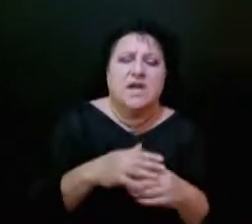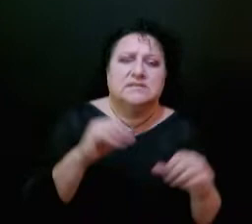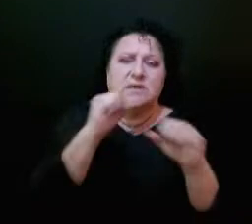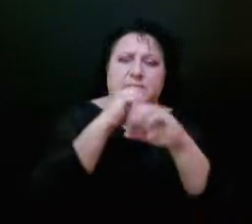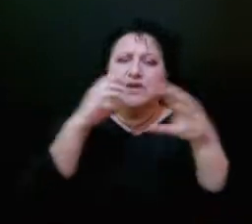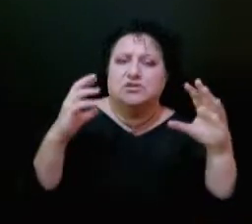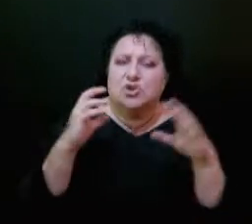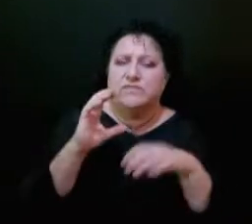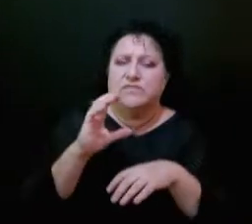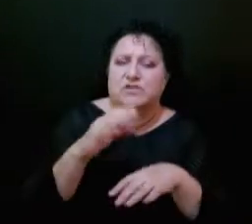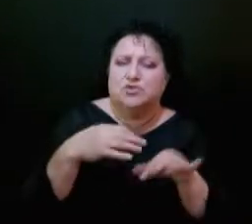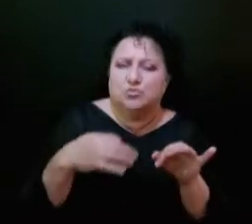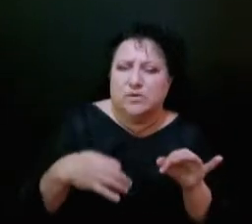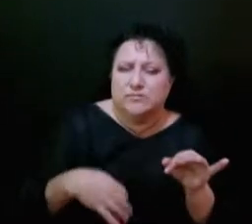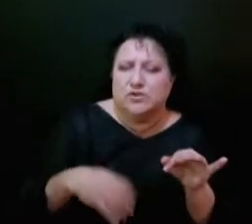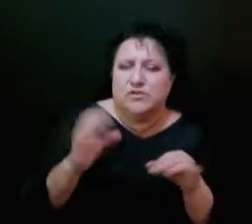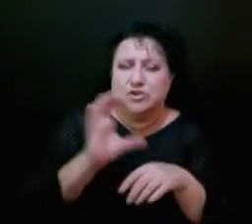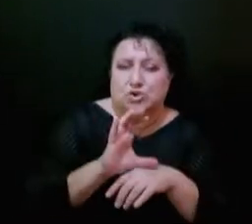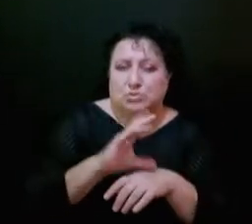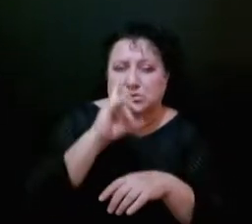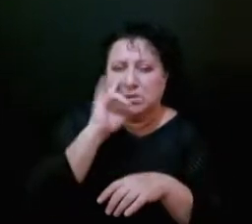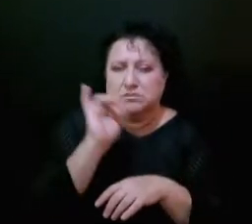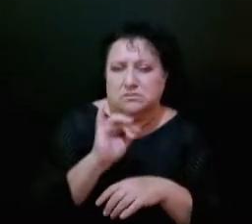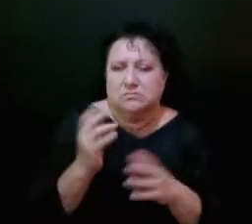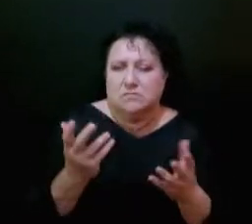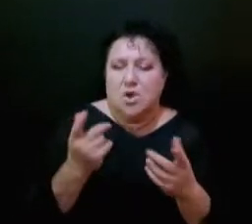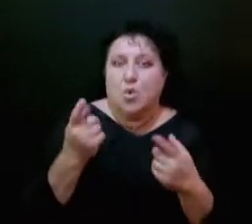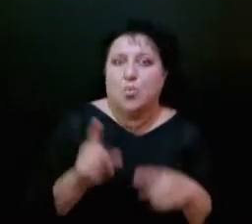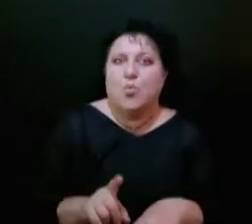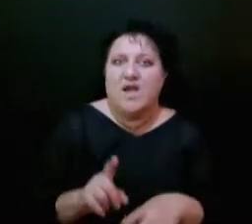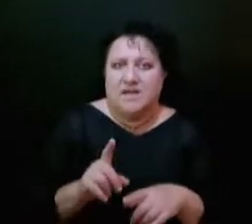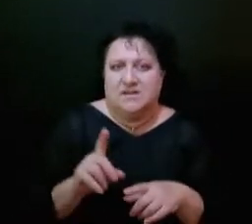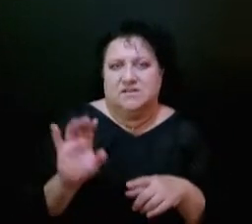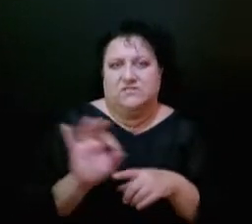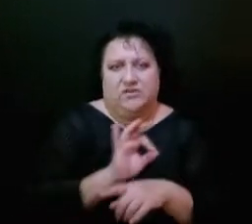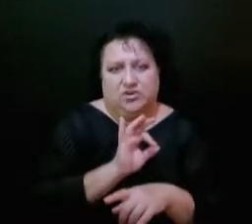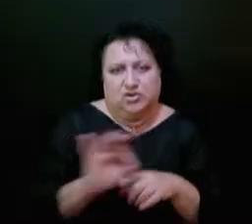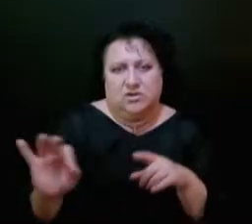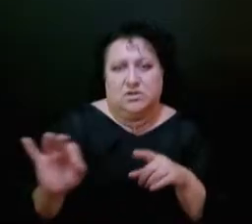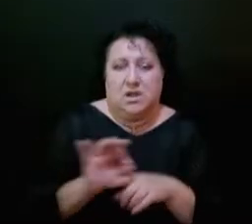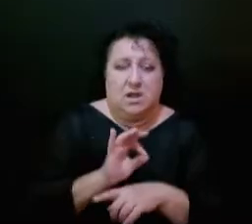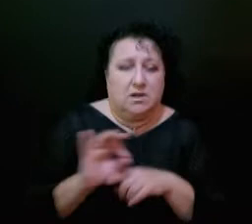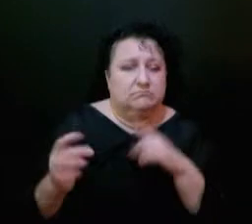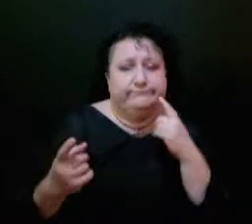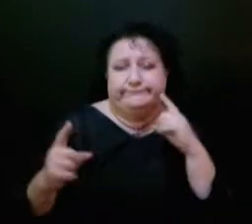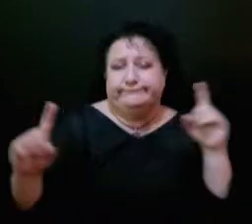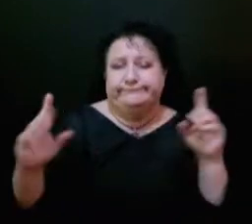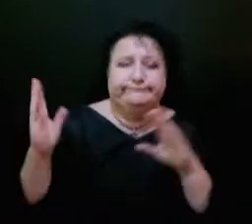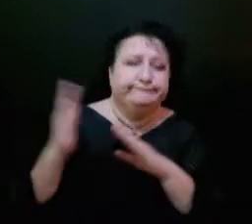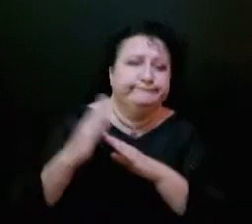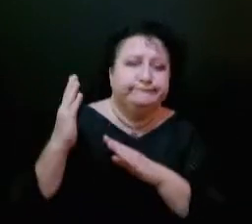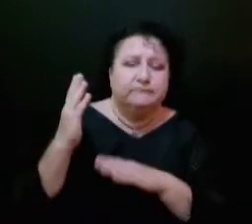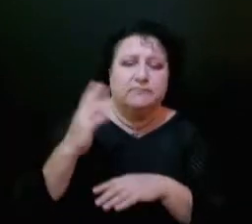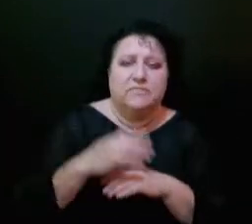the church should look like when it's functioning at its best. The modern church has believed a